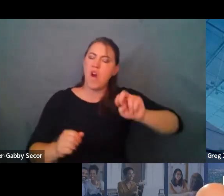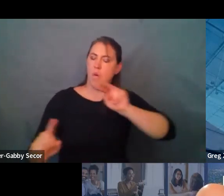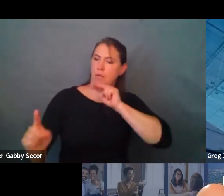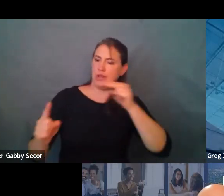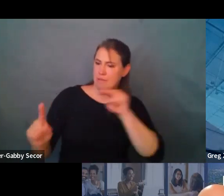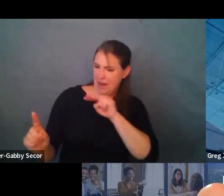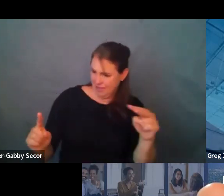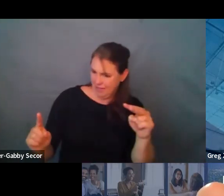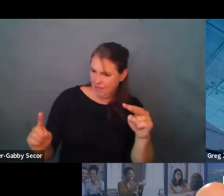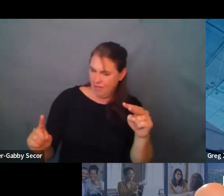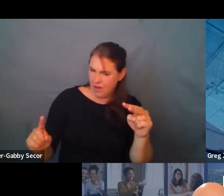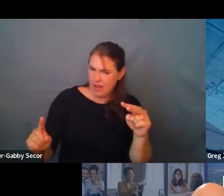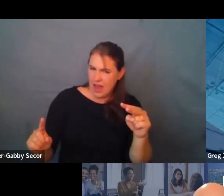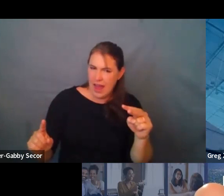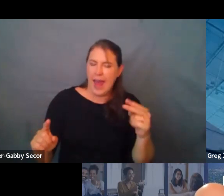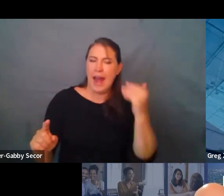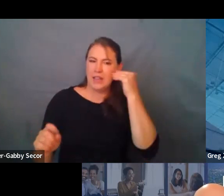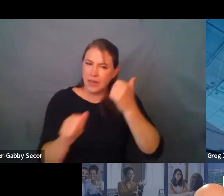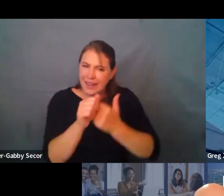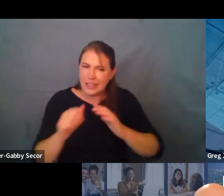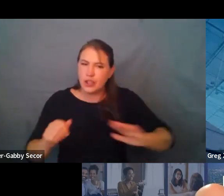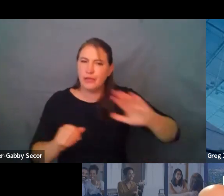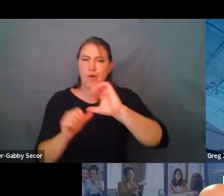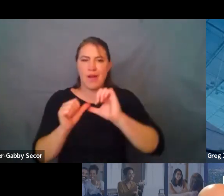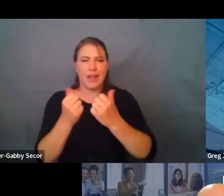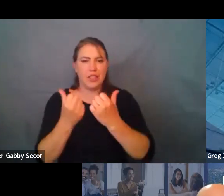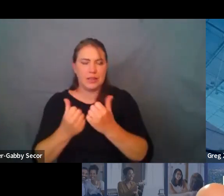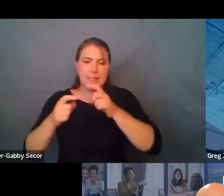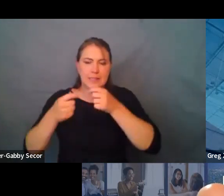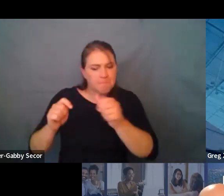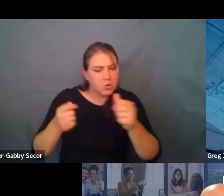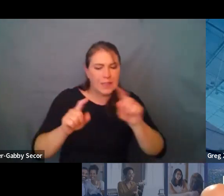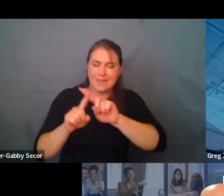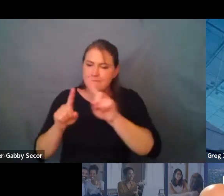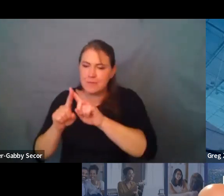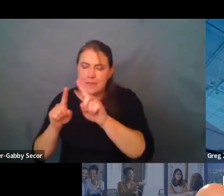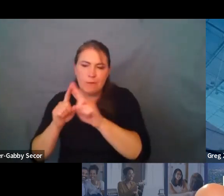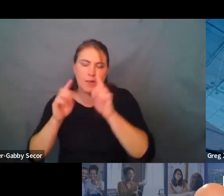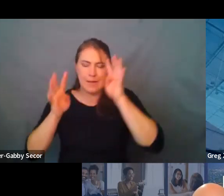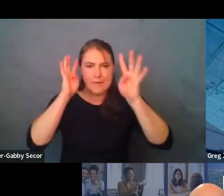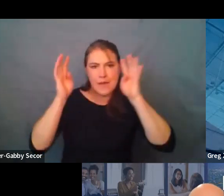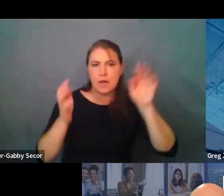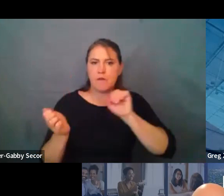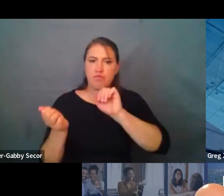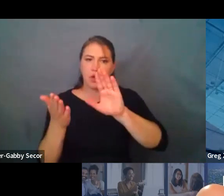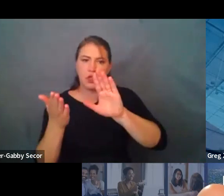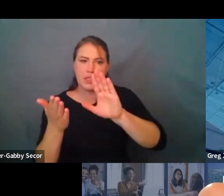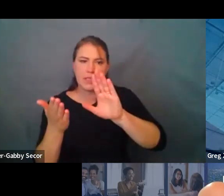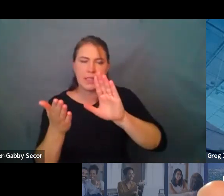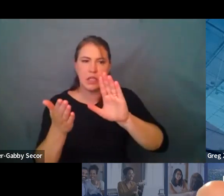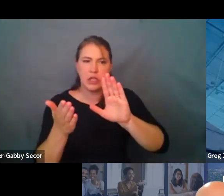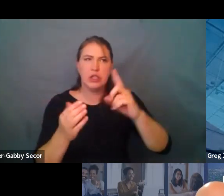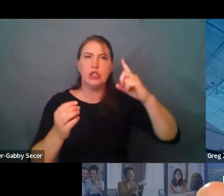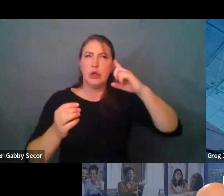really trying some innovative approaches. You are working with the housing counseling community to really think out